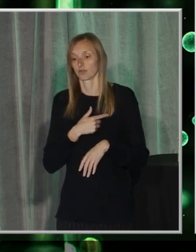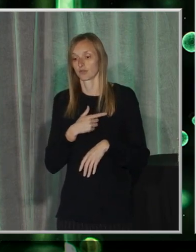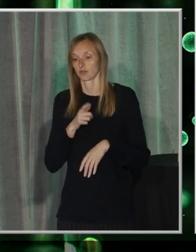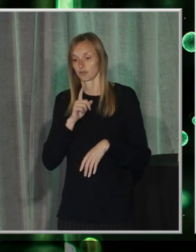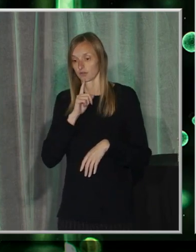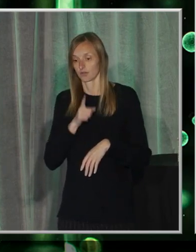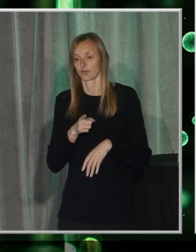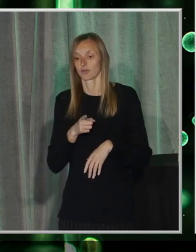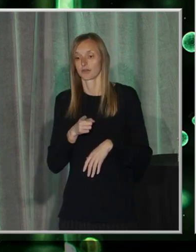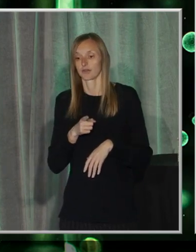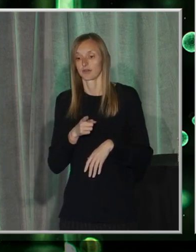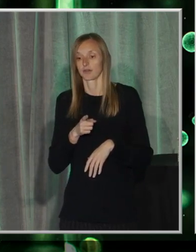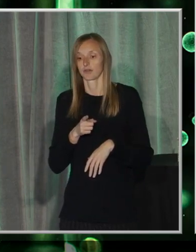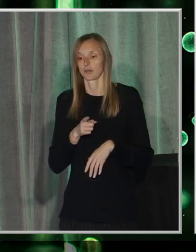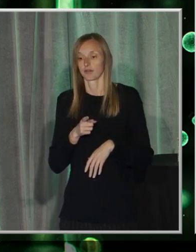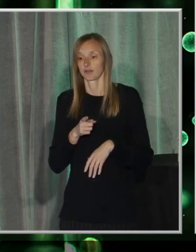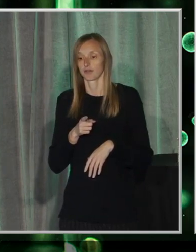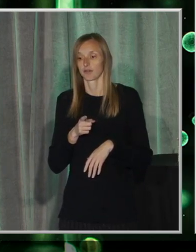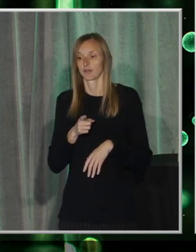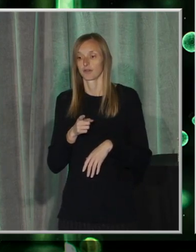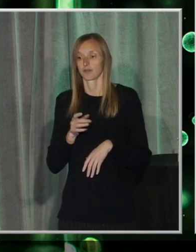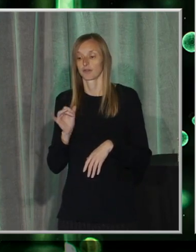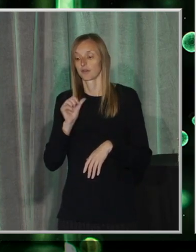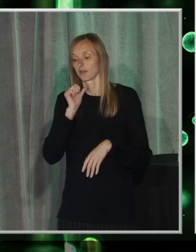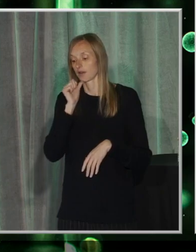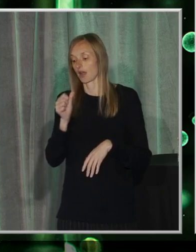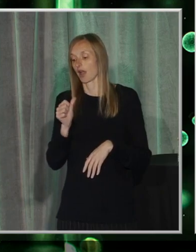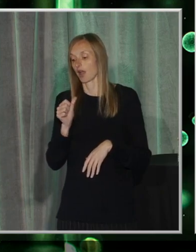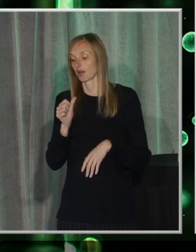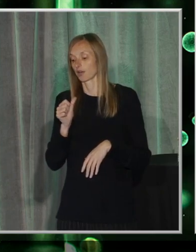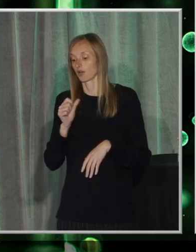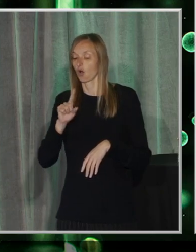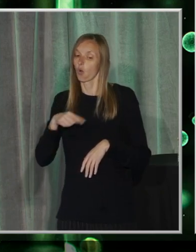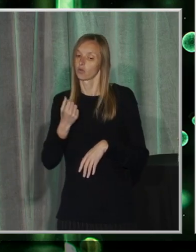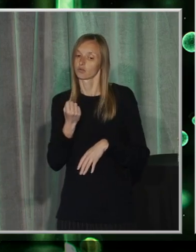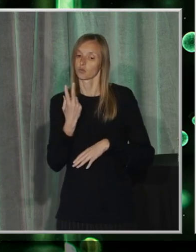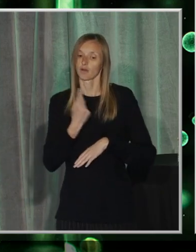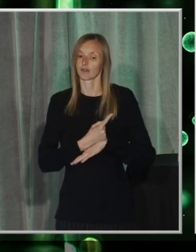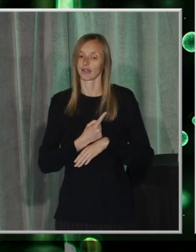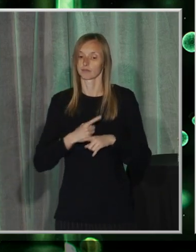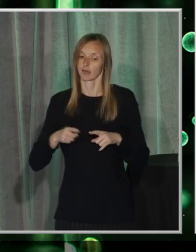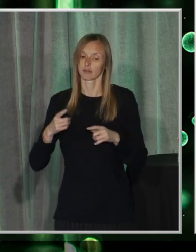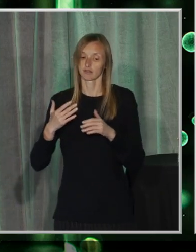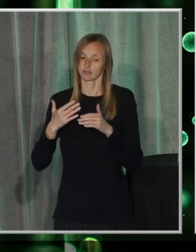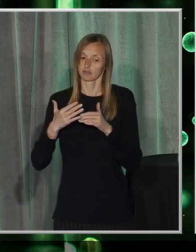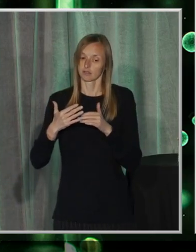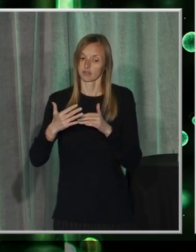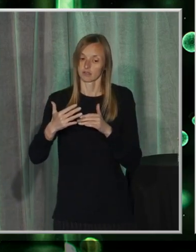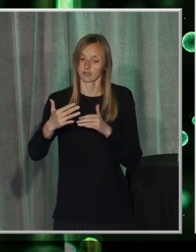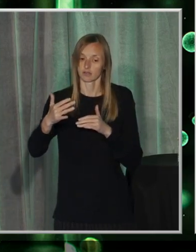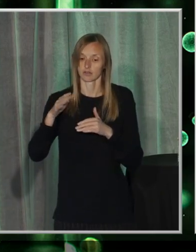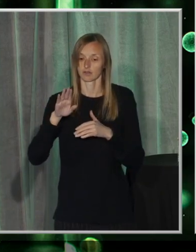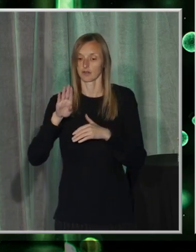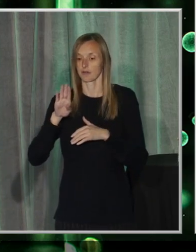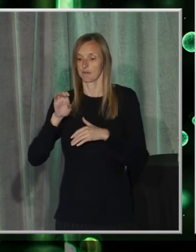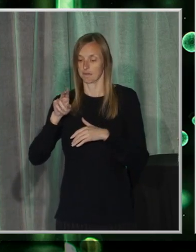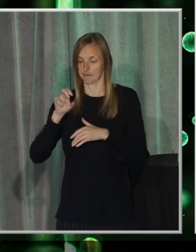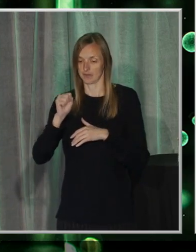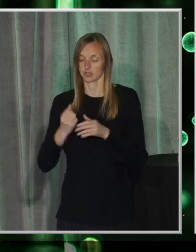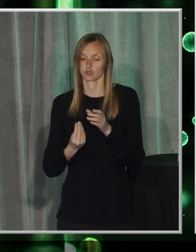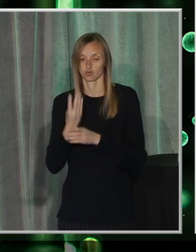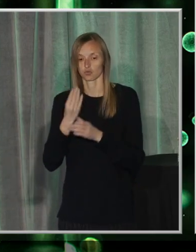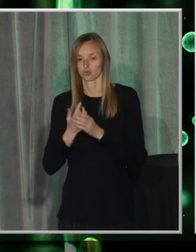actually and even not even those only 12 days, even after when the beans grew,